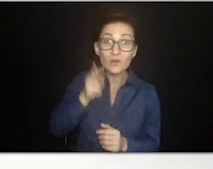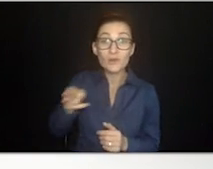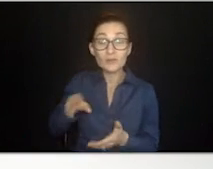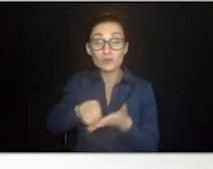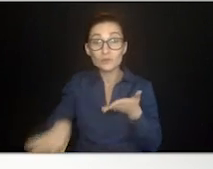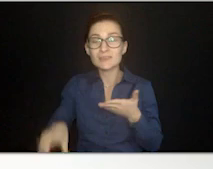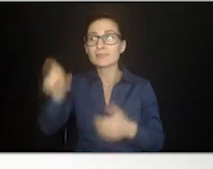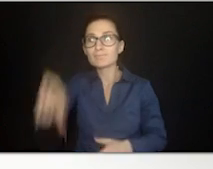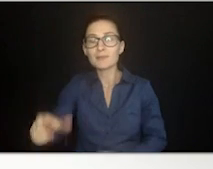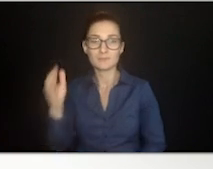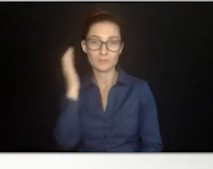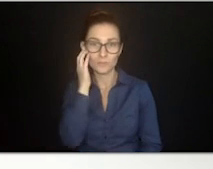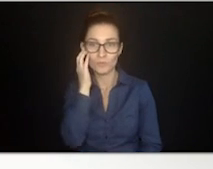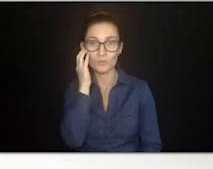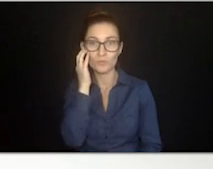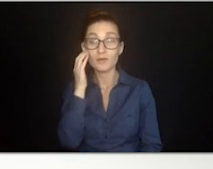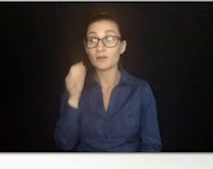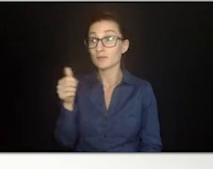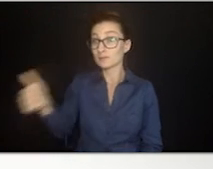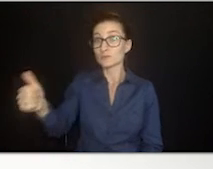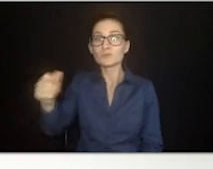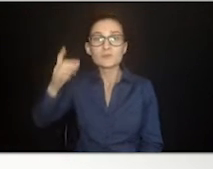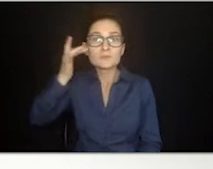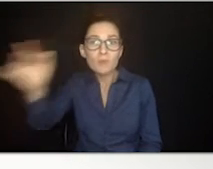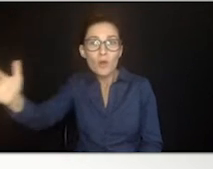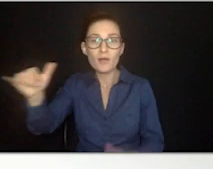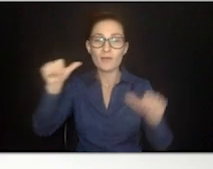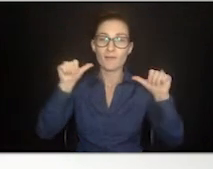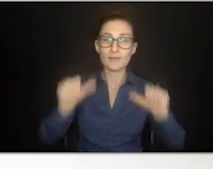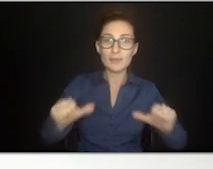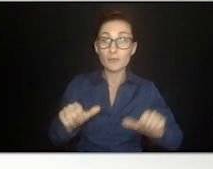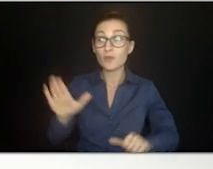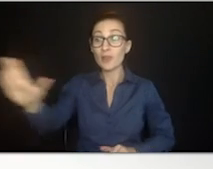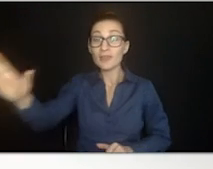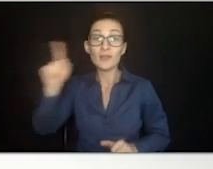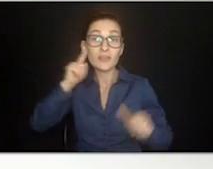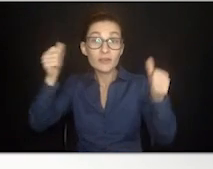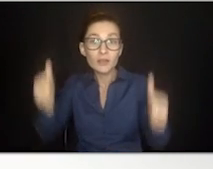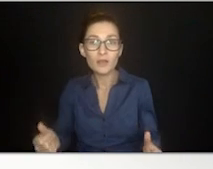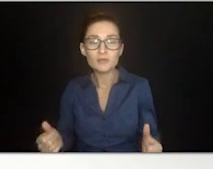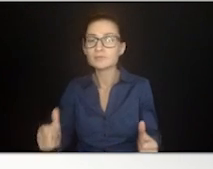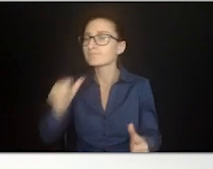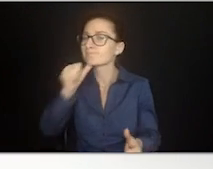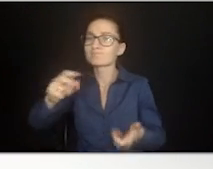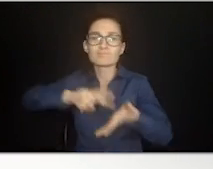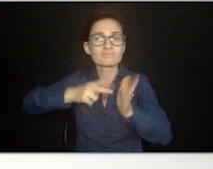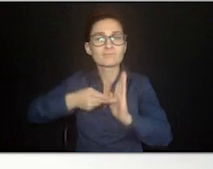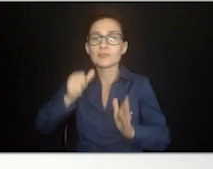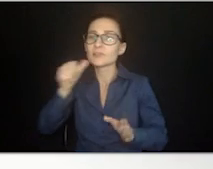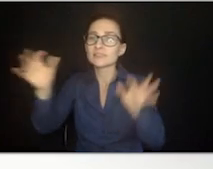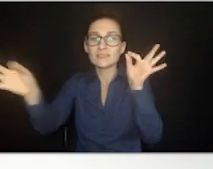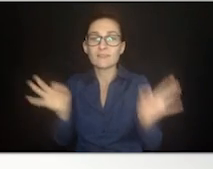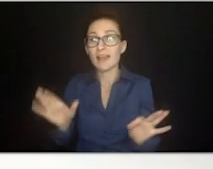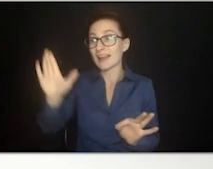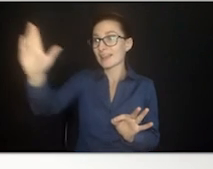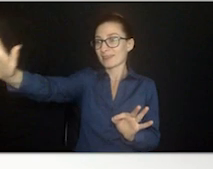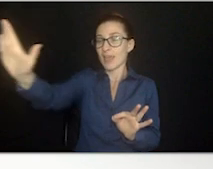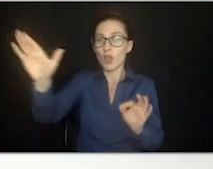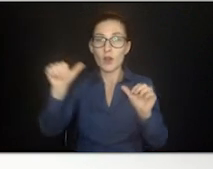to know that they are smart, that they're capable, and that their hearing loss does not define what they are able to